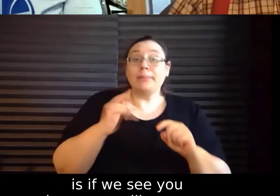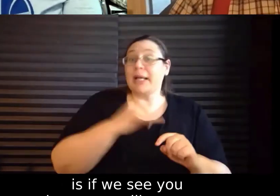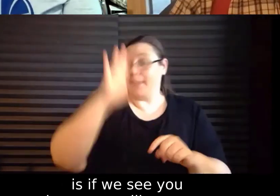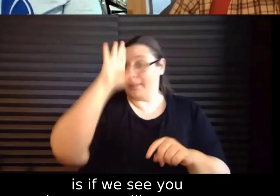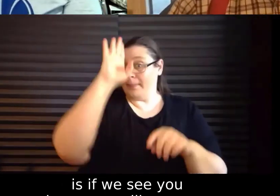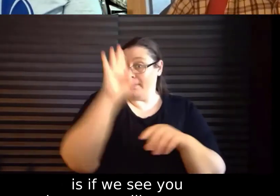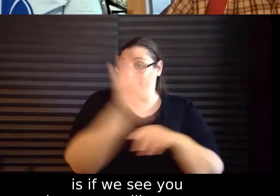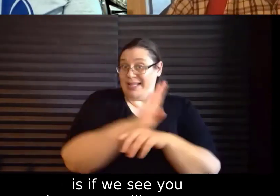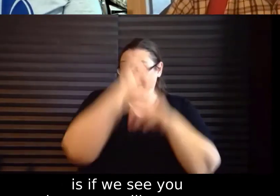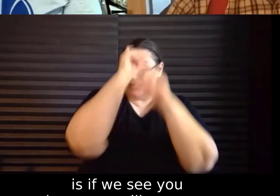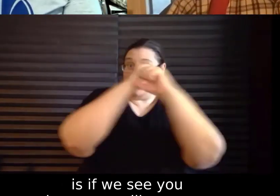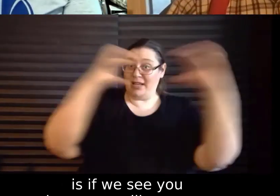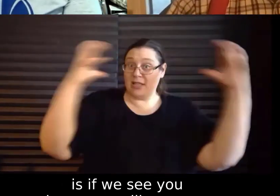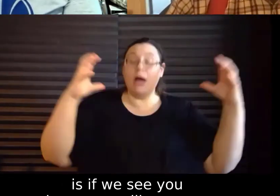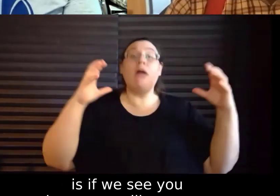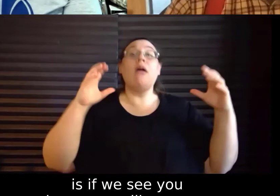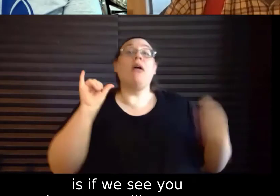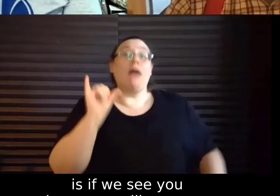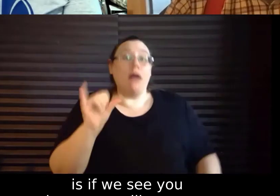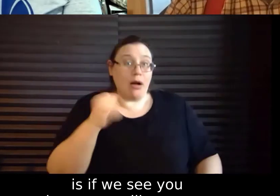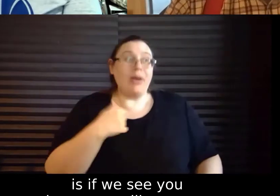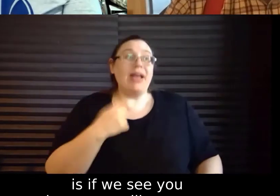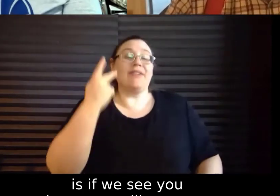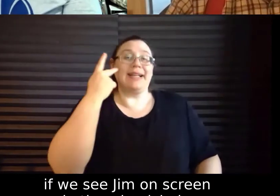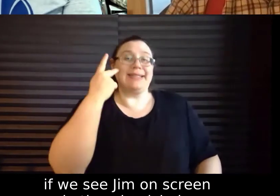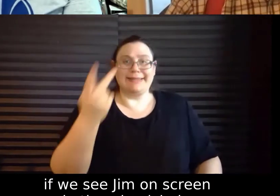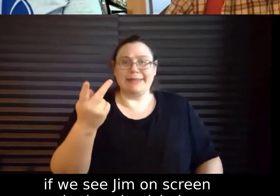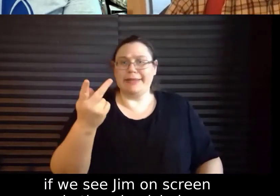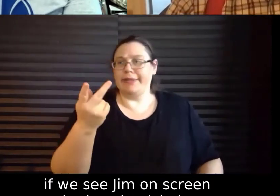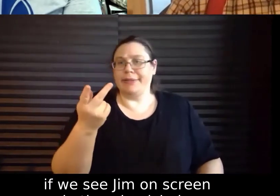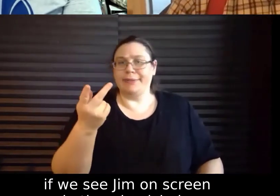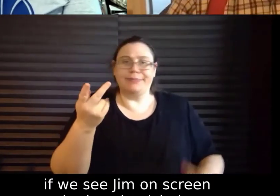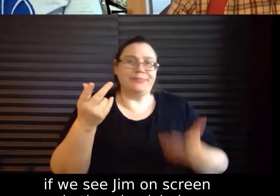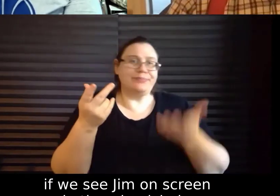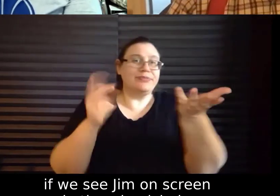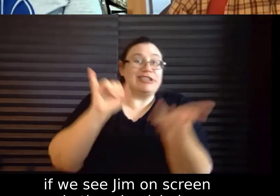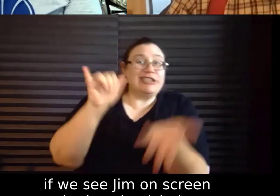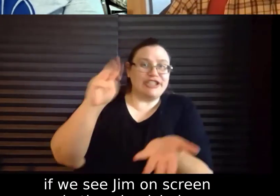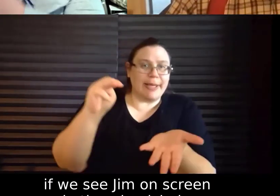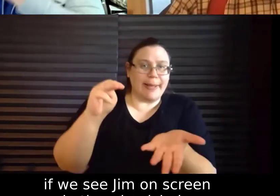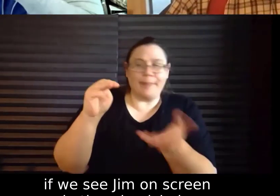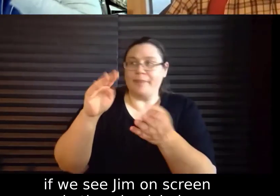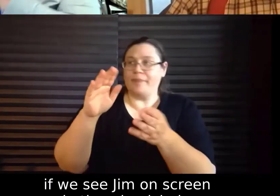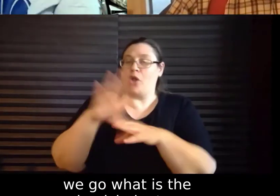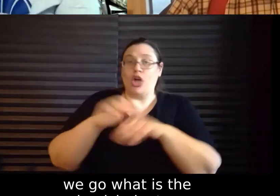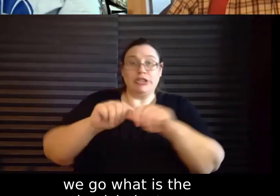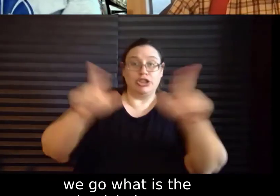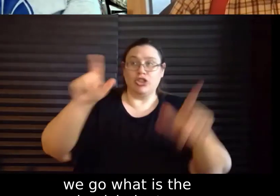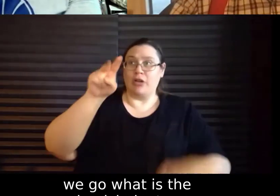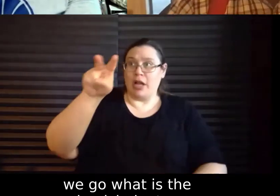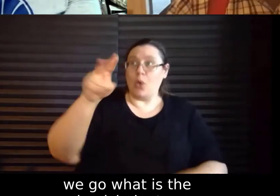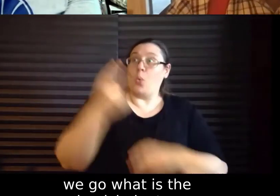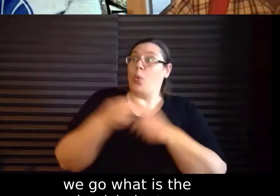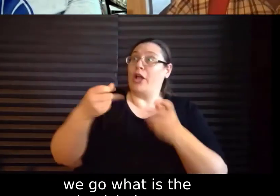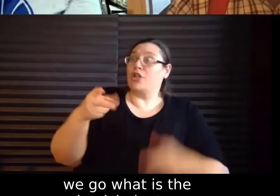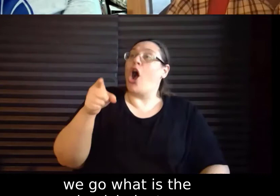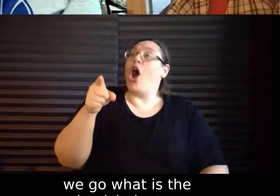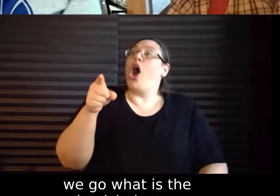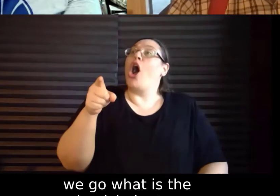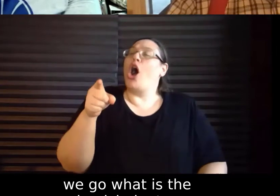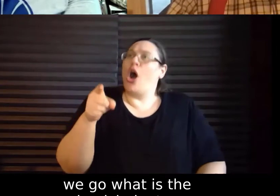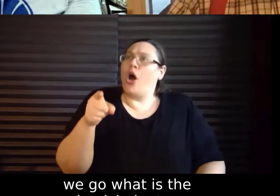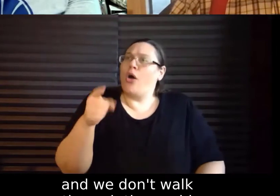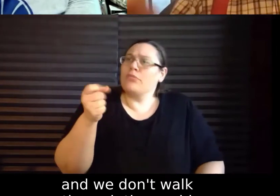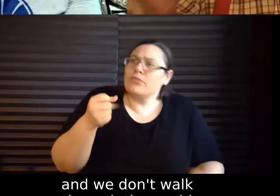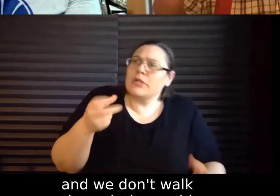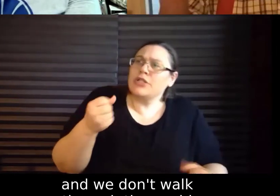if we see, we'll use you. If we see Jim on screen, in the wheelchair, we go, oh, what's the wheelchair